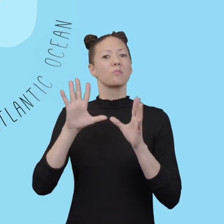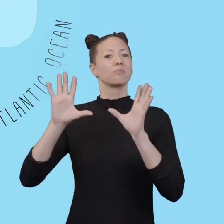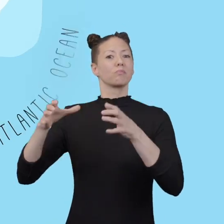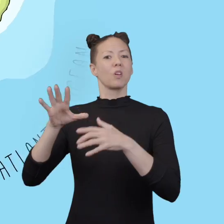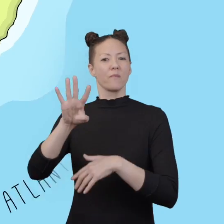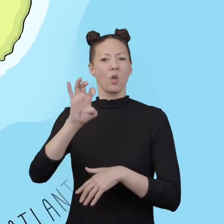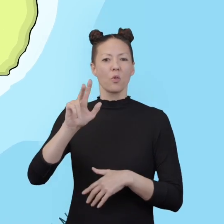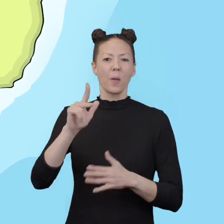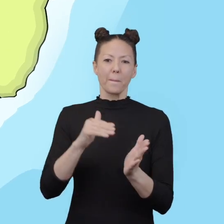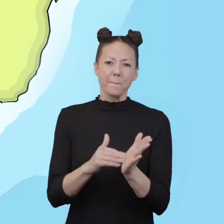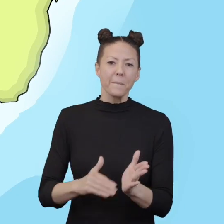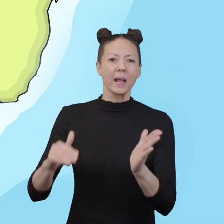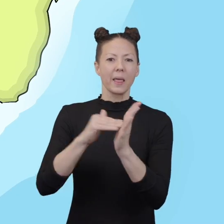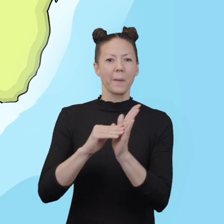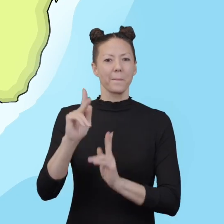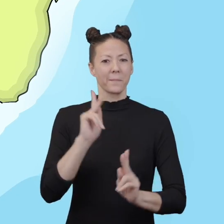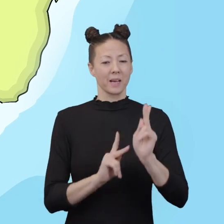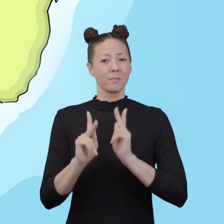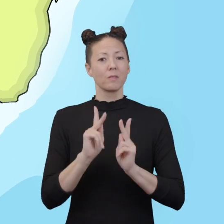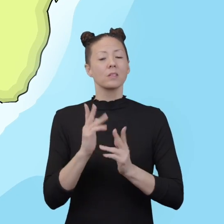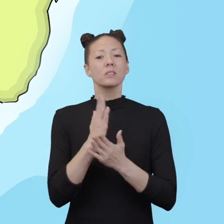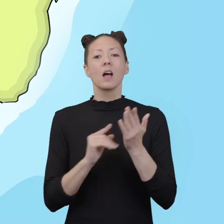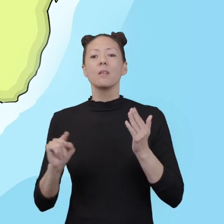South America are Brazil,